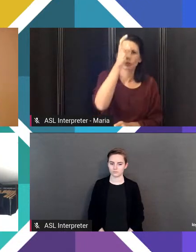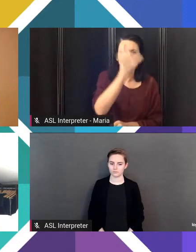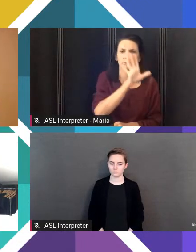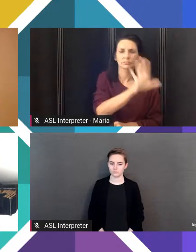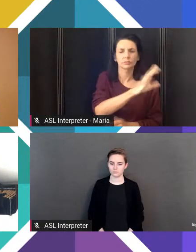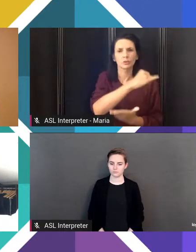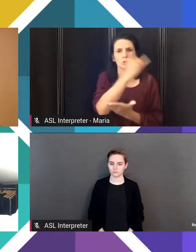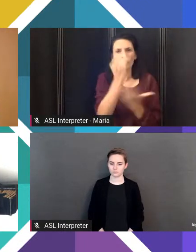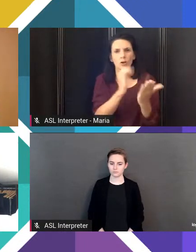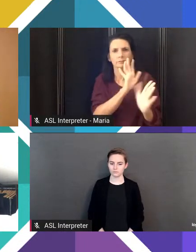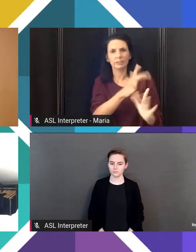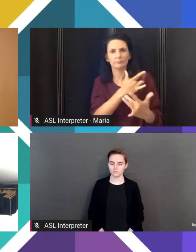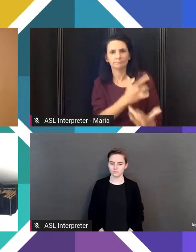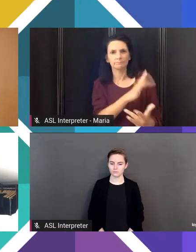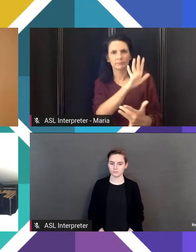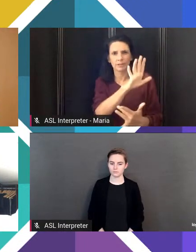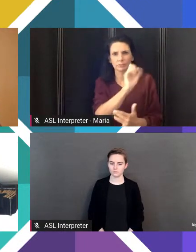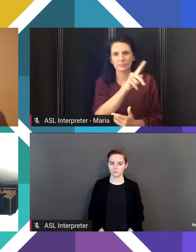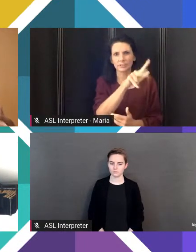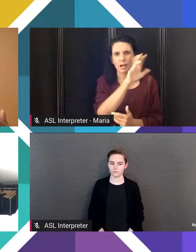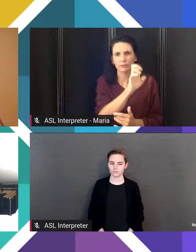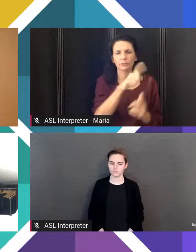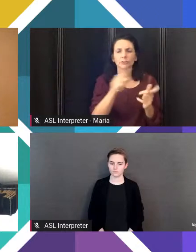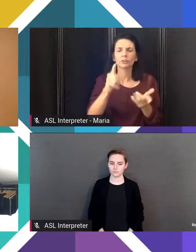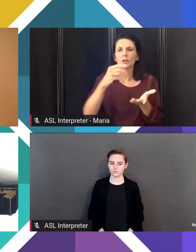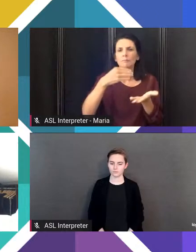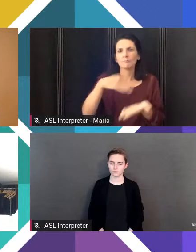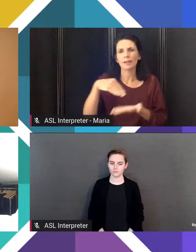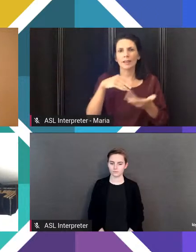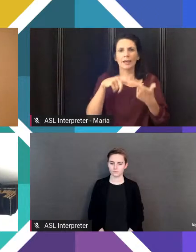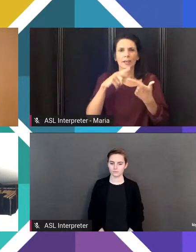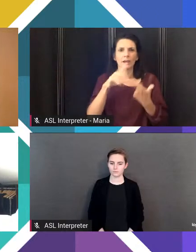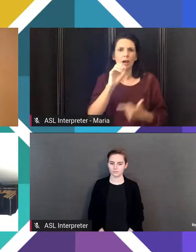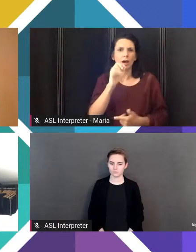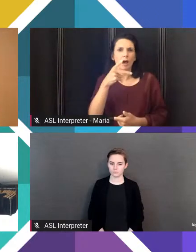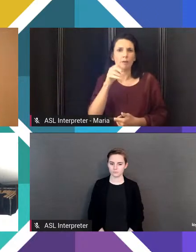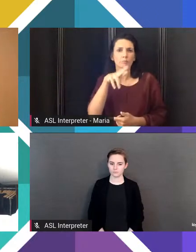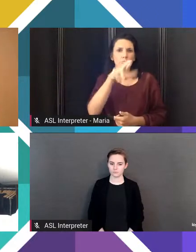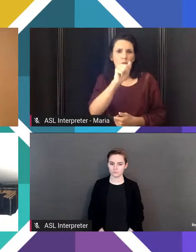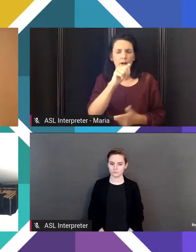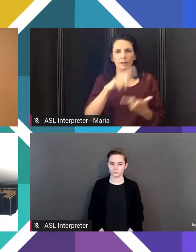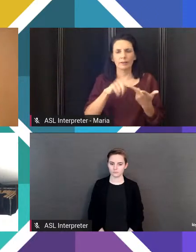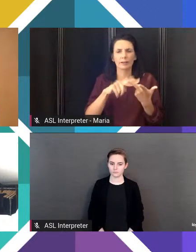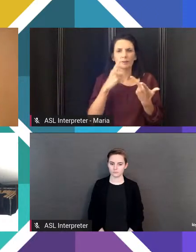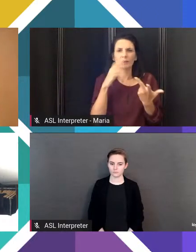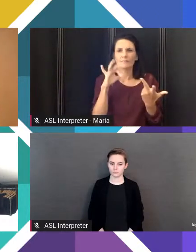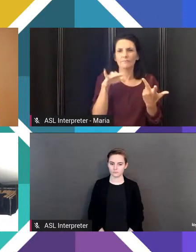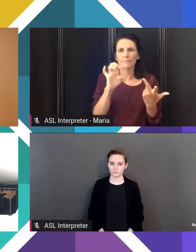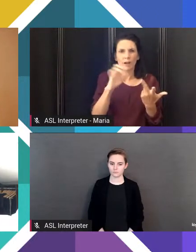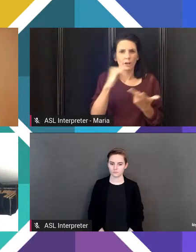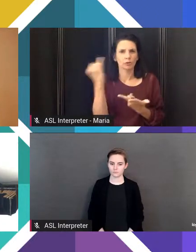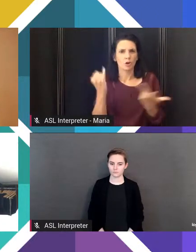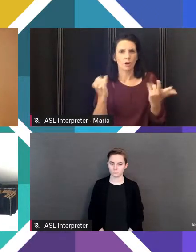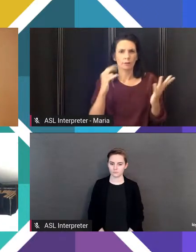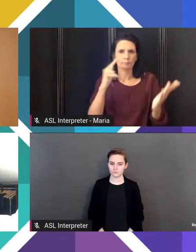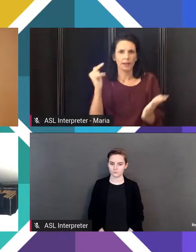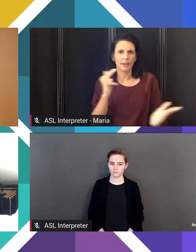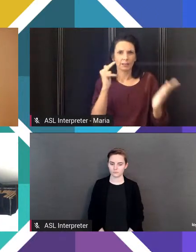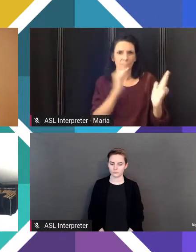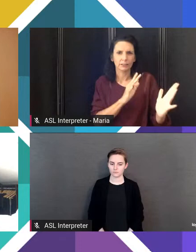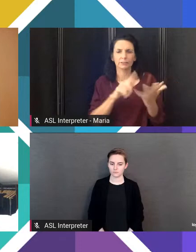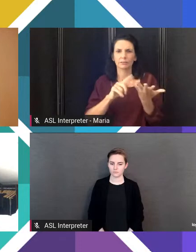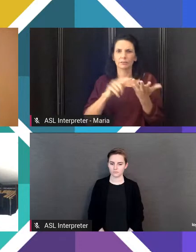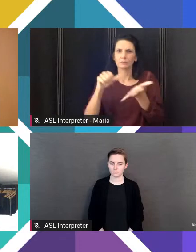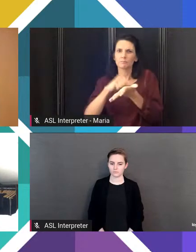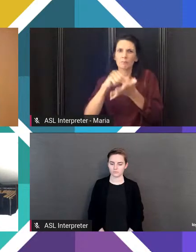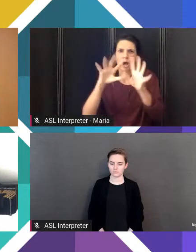style, you know, arts like ballet and opera, fine art painting, you know, pottery work.